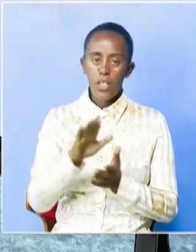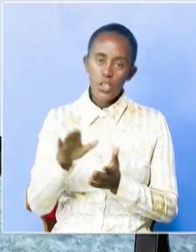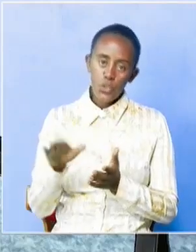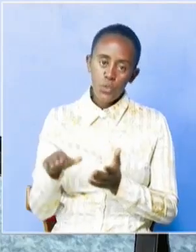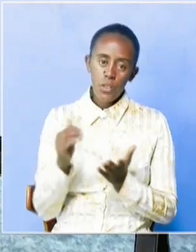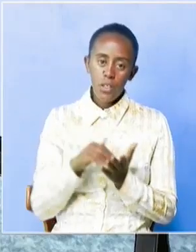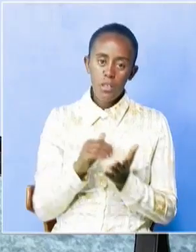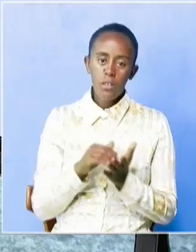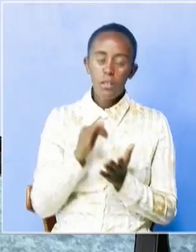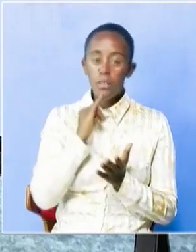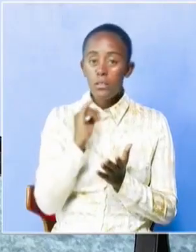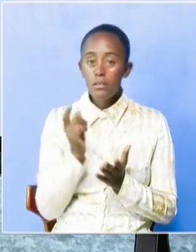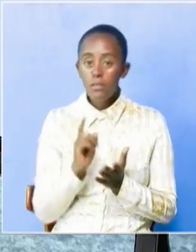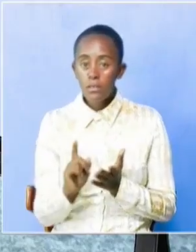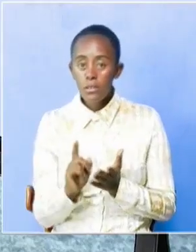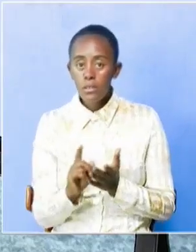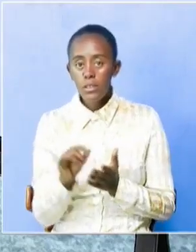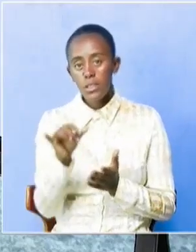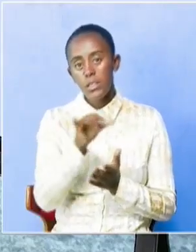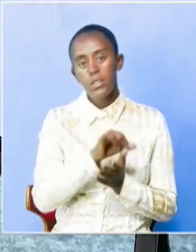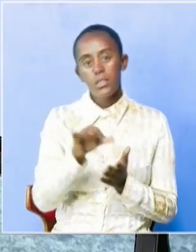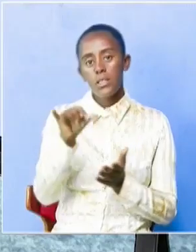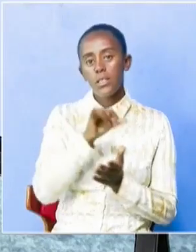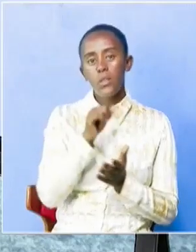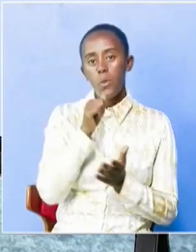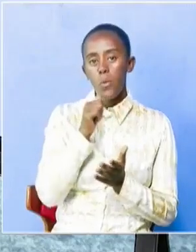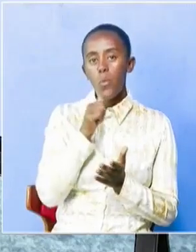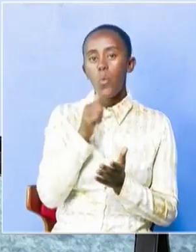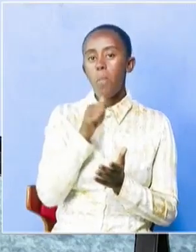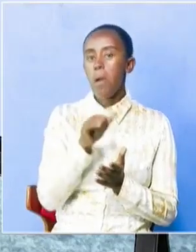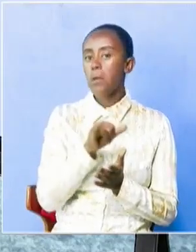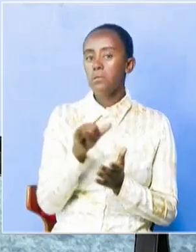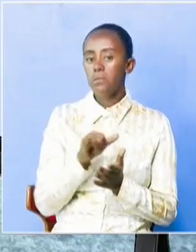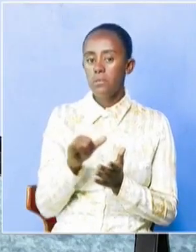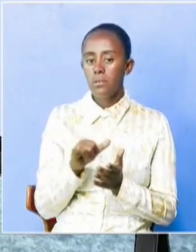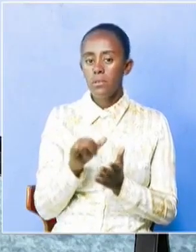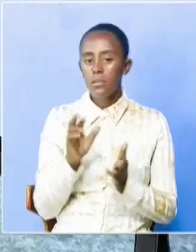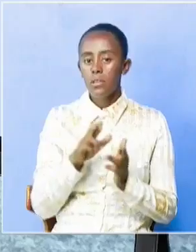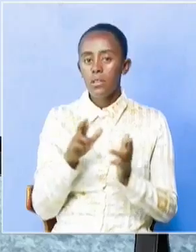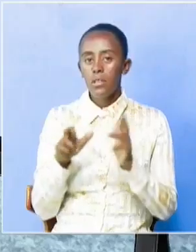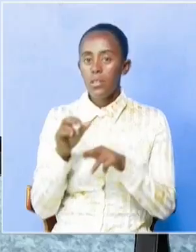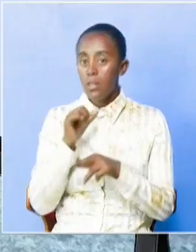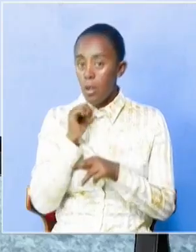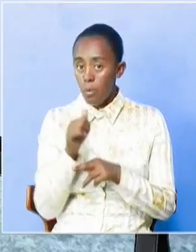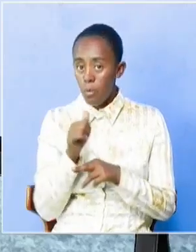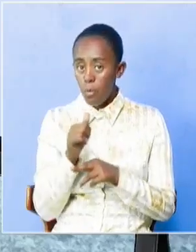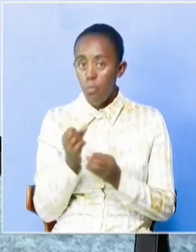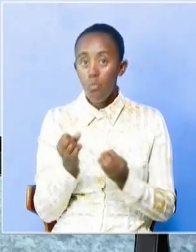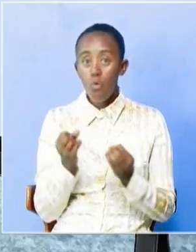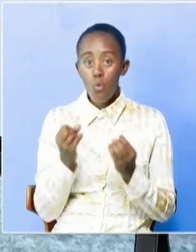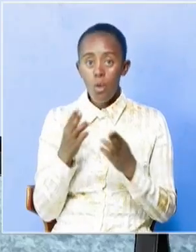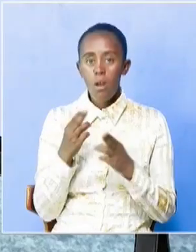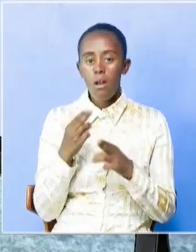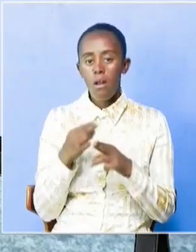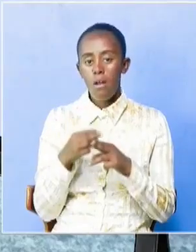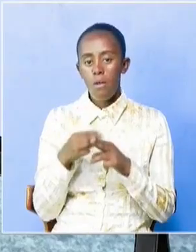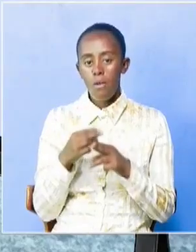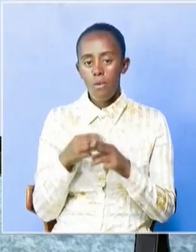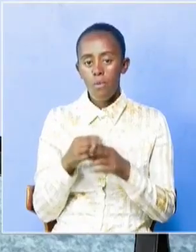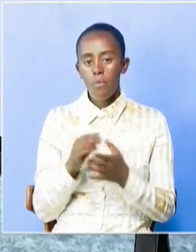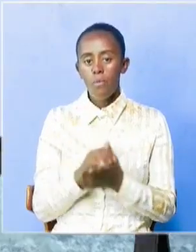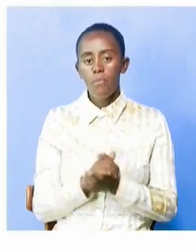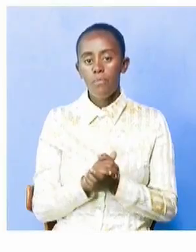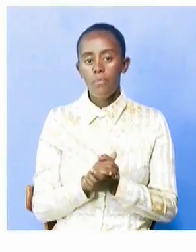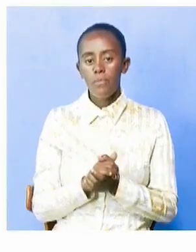again, is what? The same like woman. It is an irregular plural noun. So to